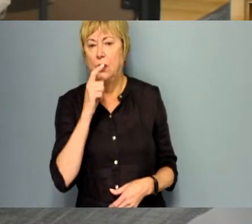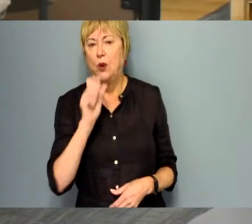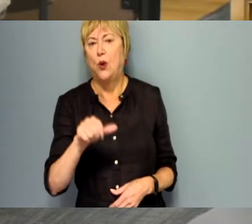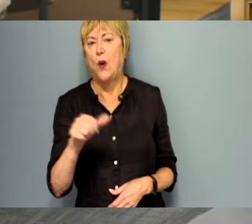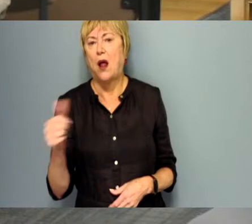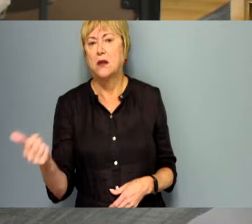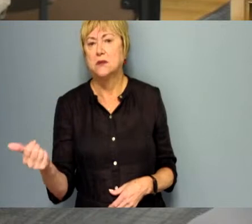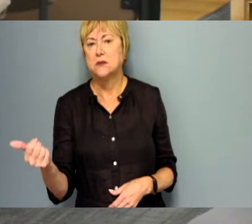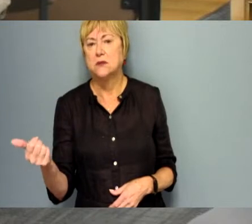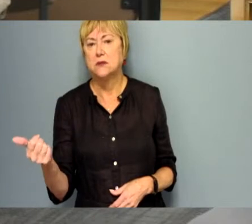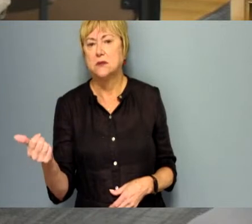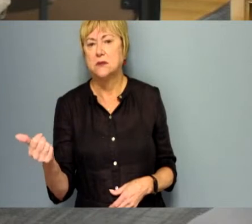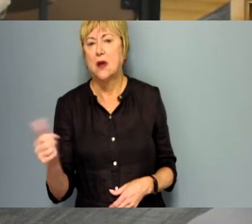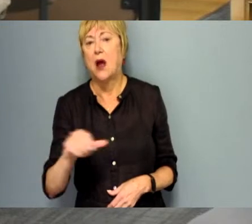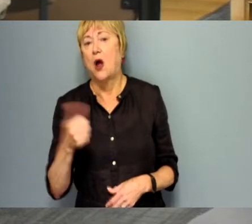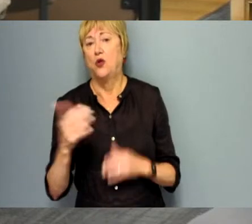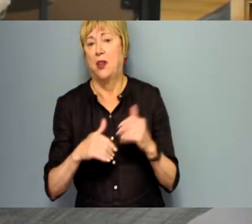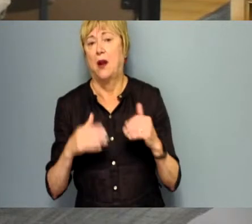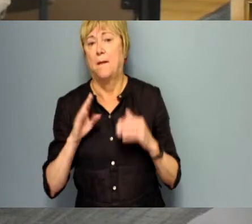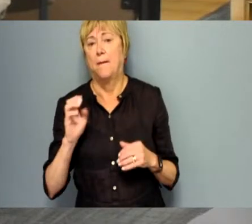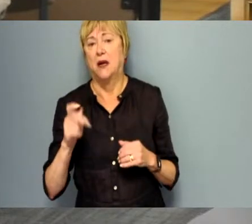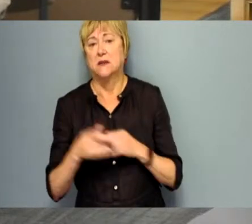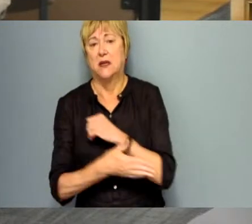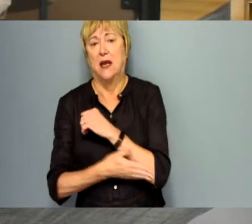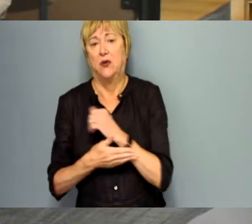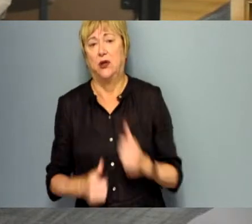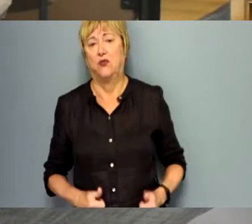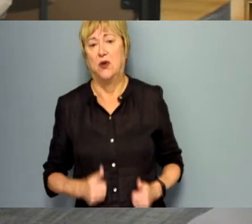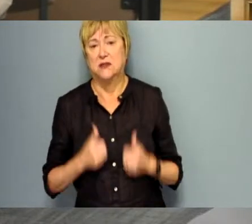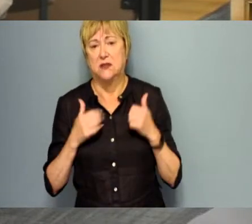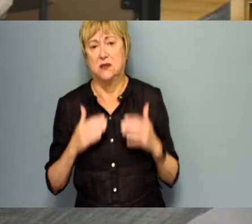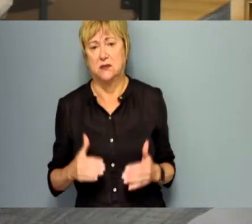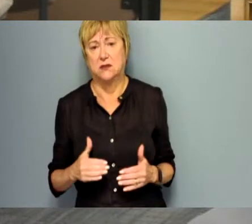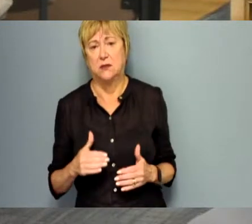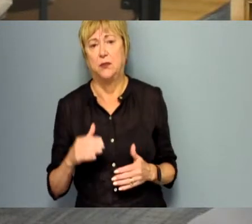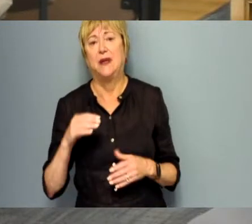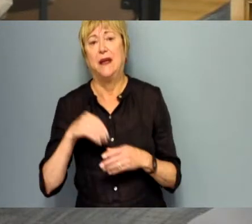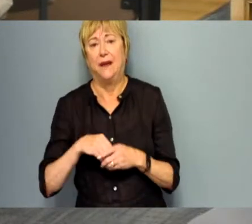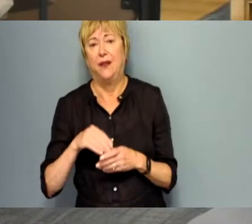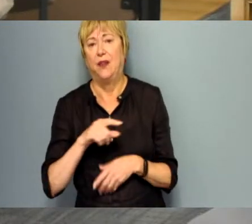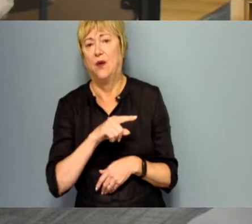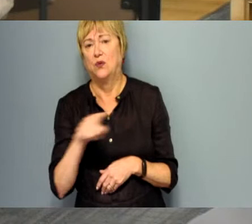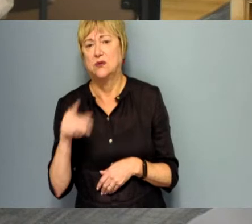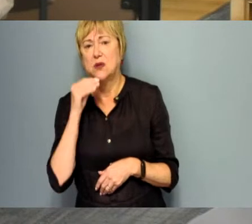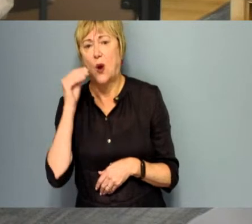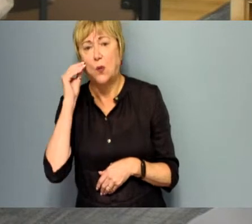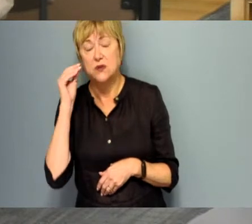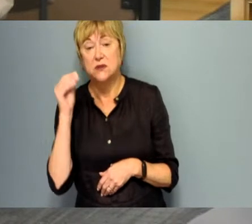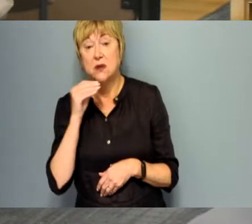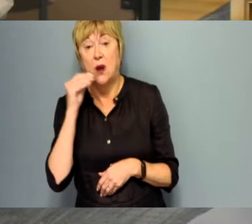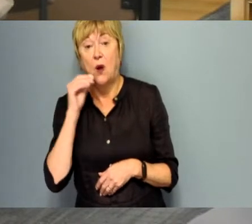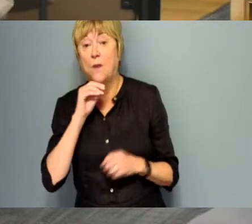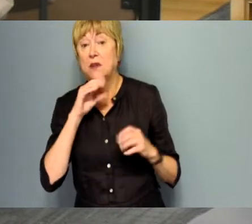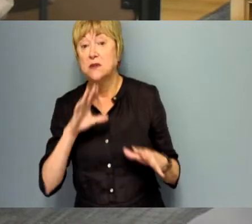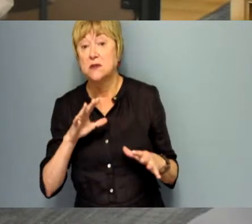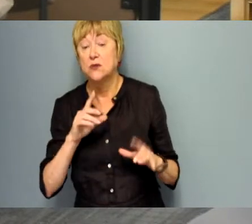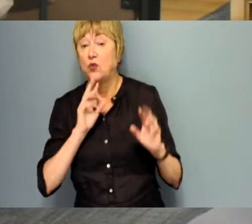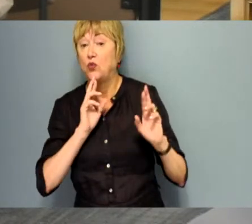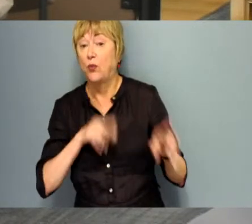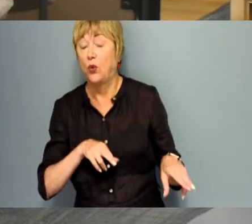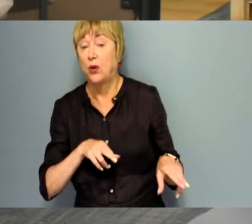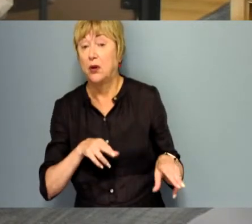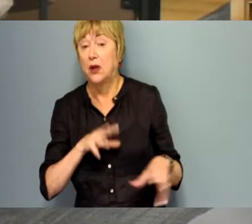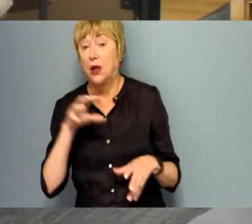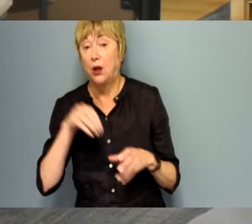besides Bucks County residents would be in those homes? Does the homeless report include the number of